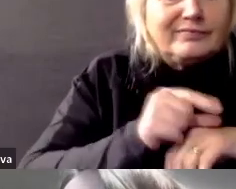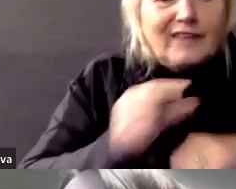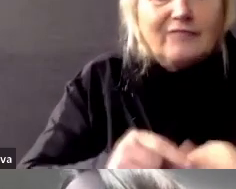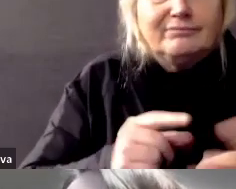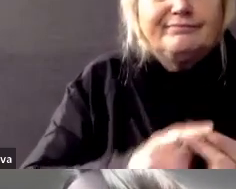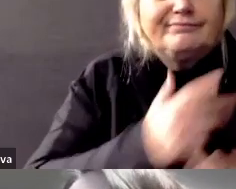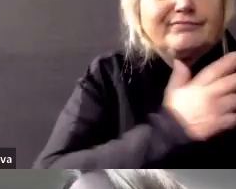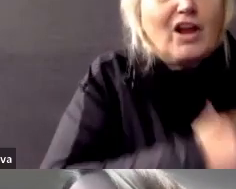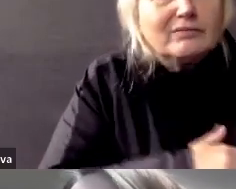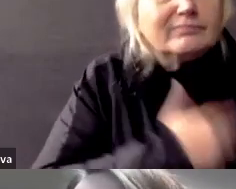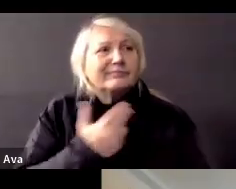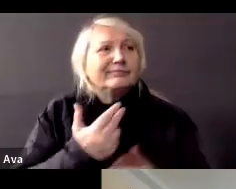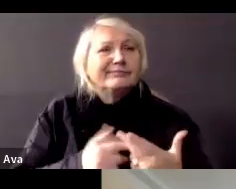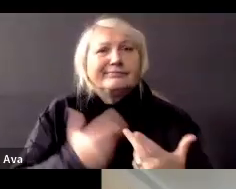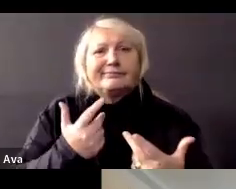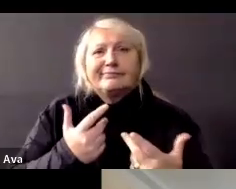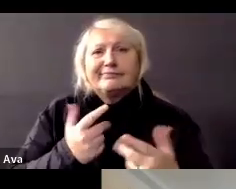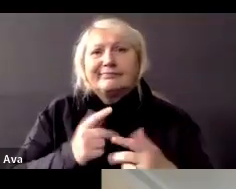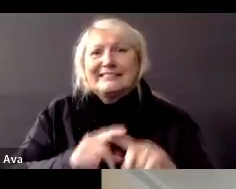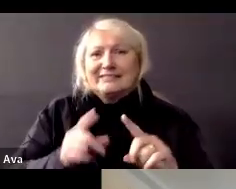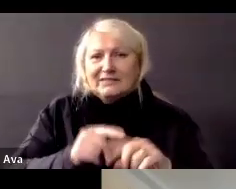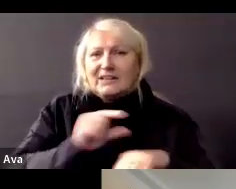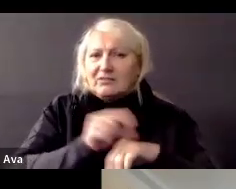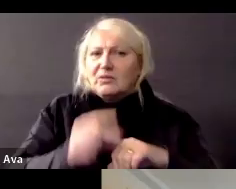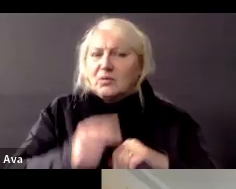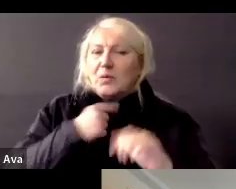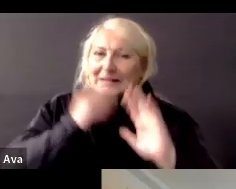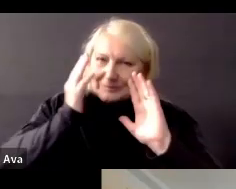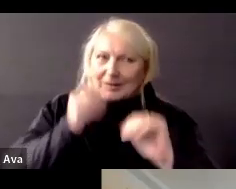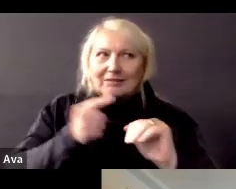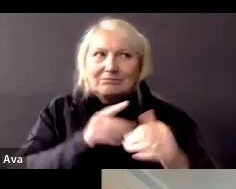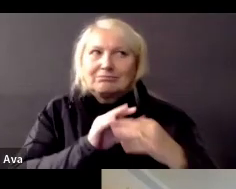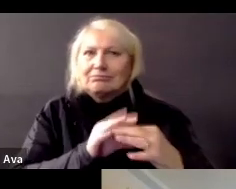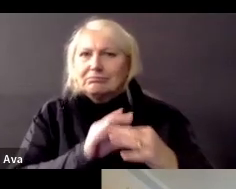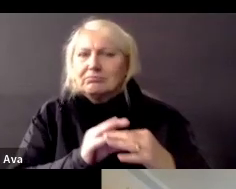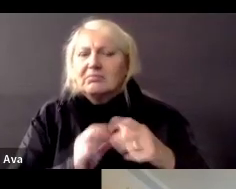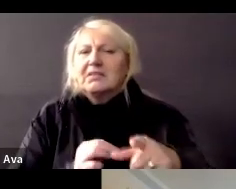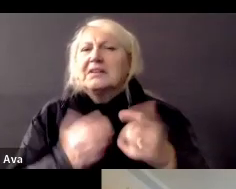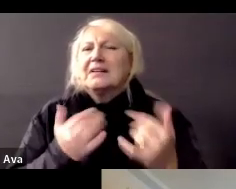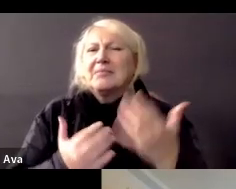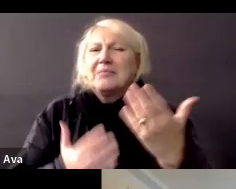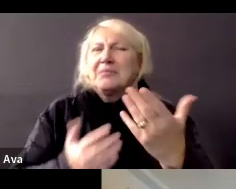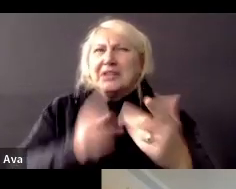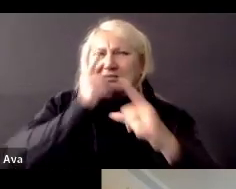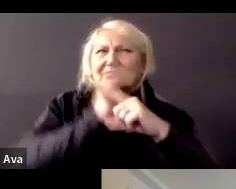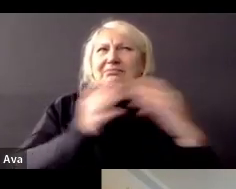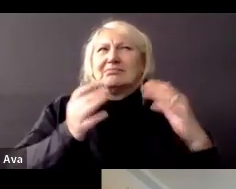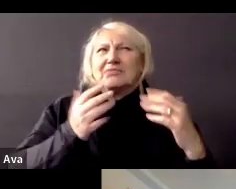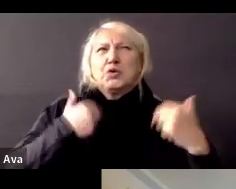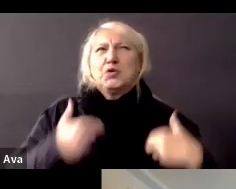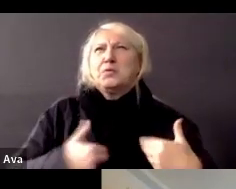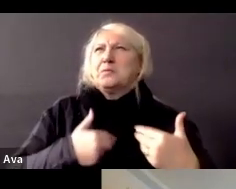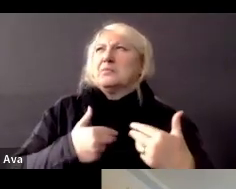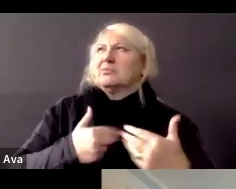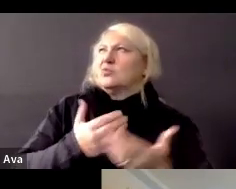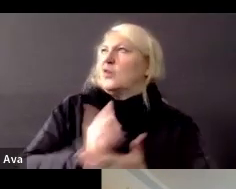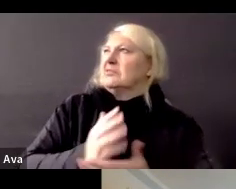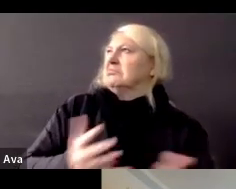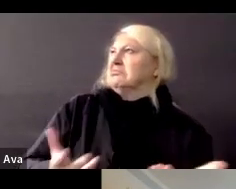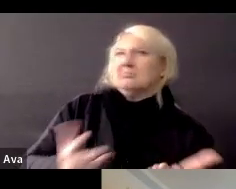said. And so when we say, what does human rights mean to us? We